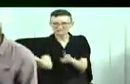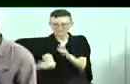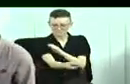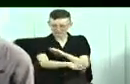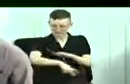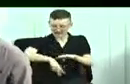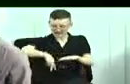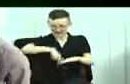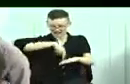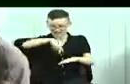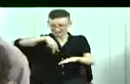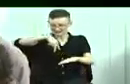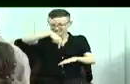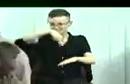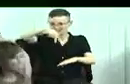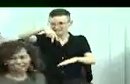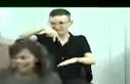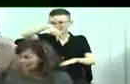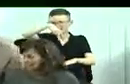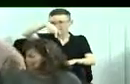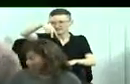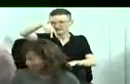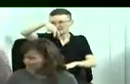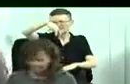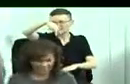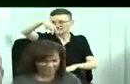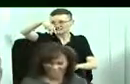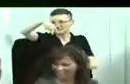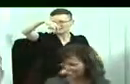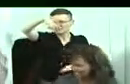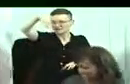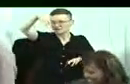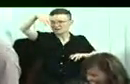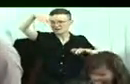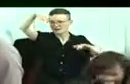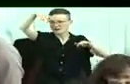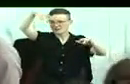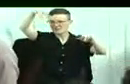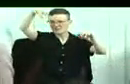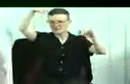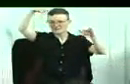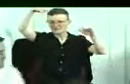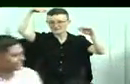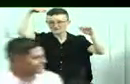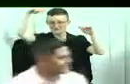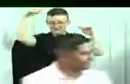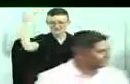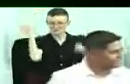Thank you.